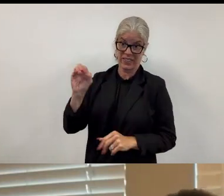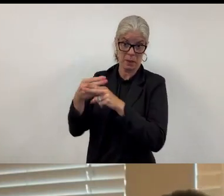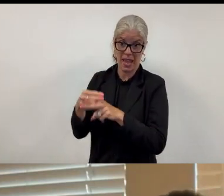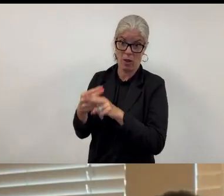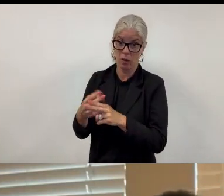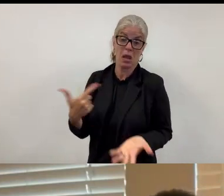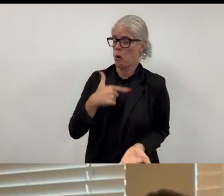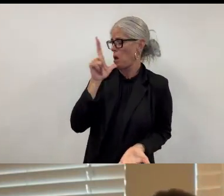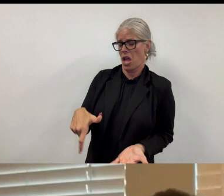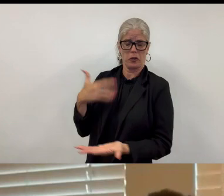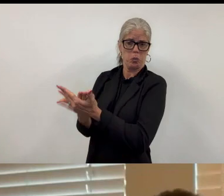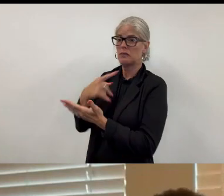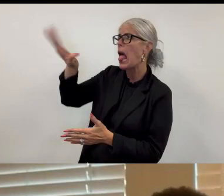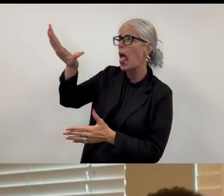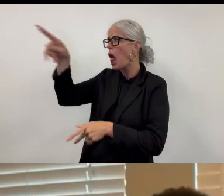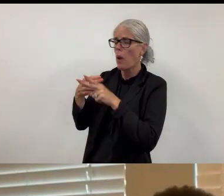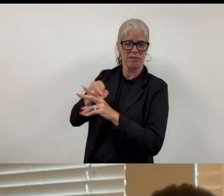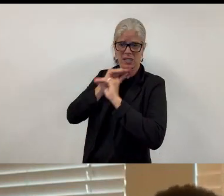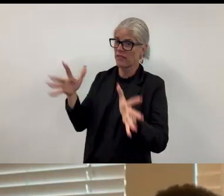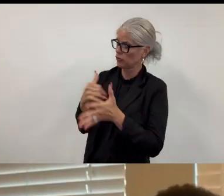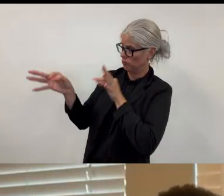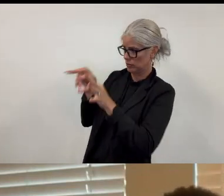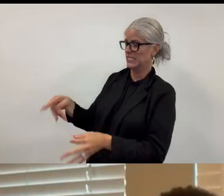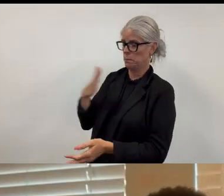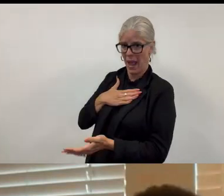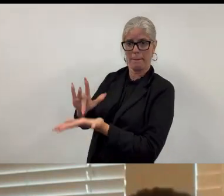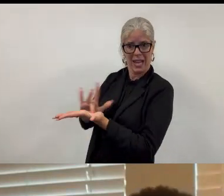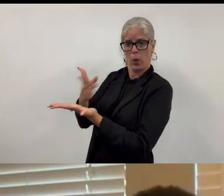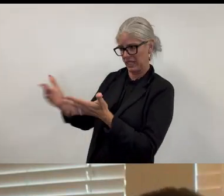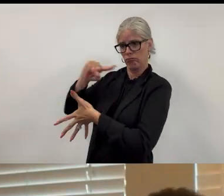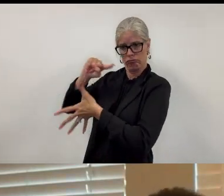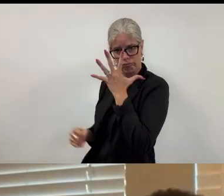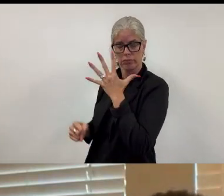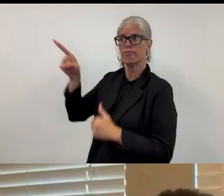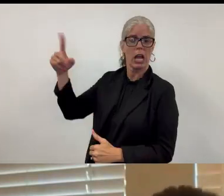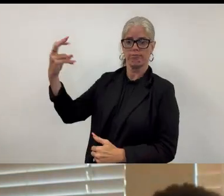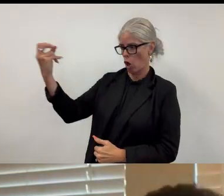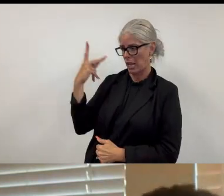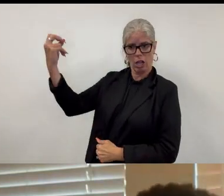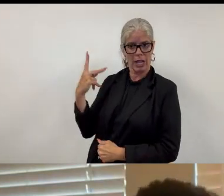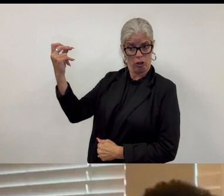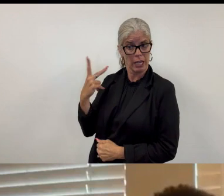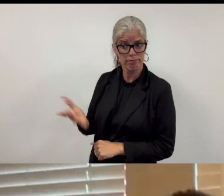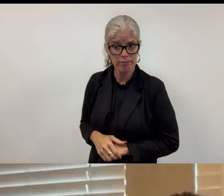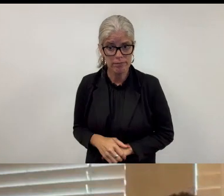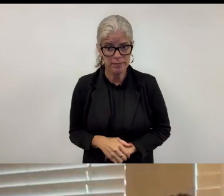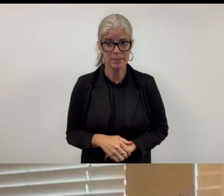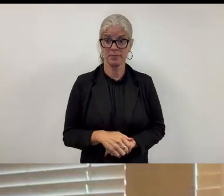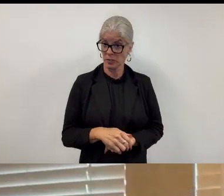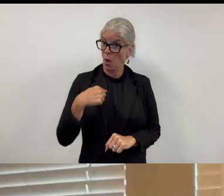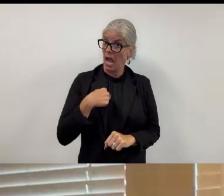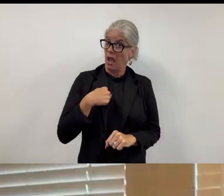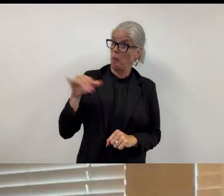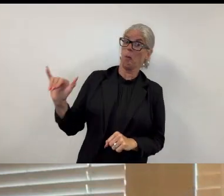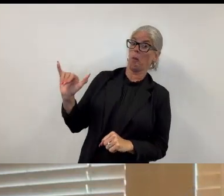pounds. And I did not have to in any way demonstrate that there were medical supplies in the bag, but I was being honest, and there were.